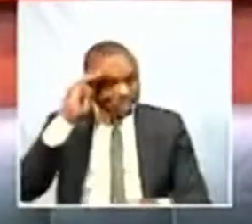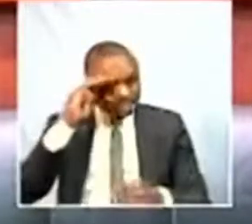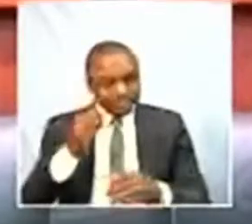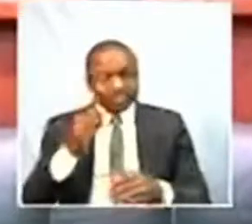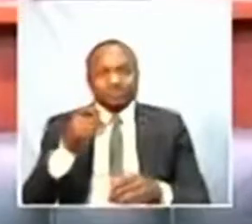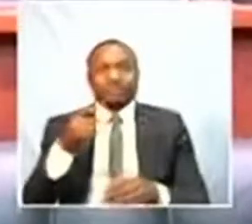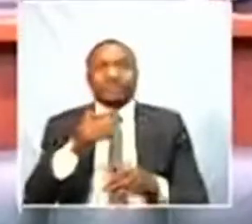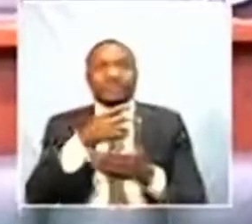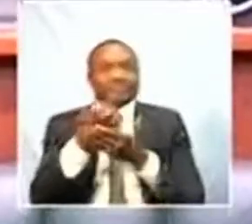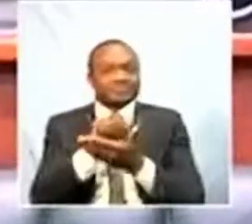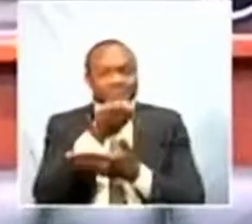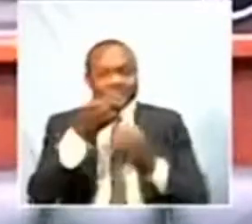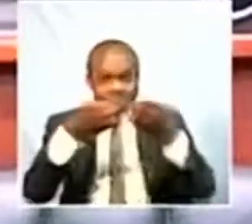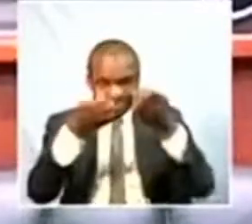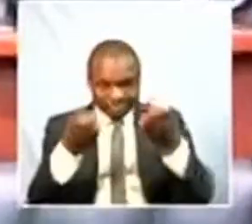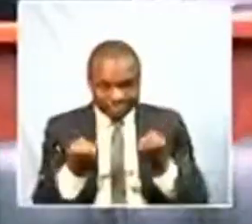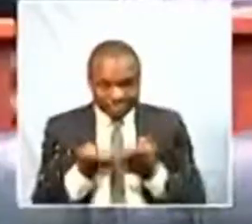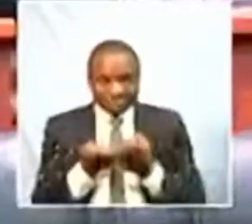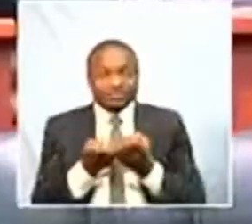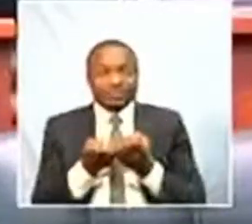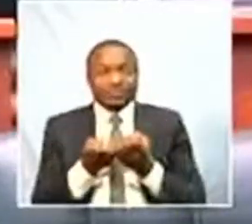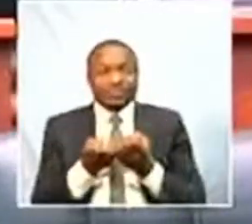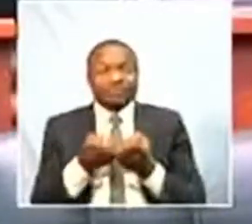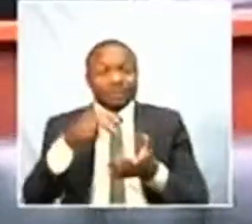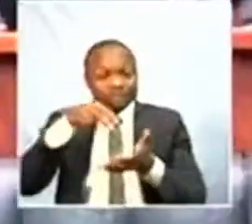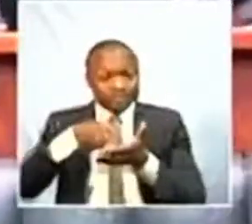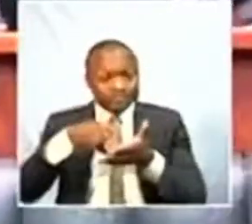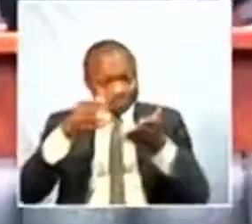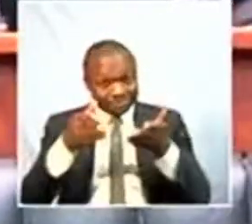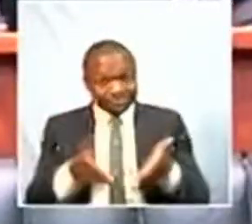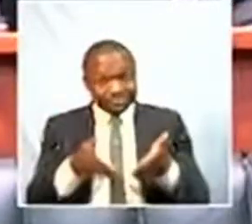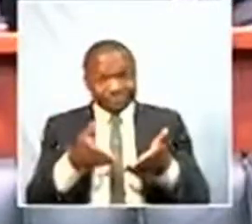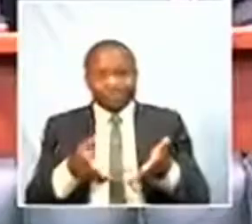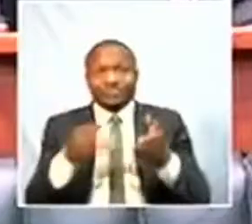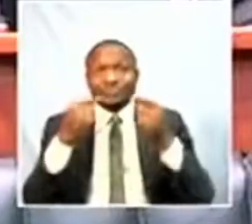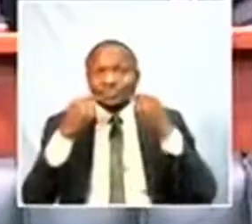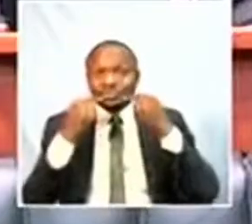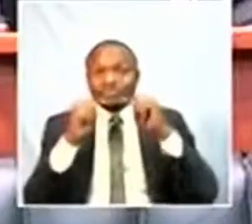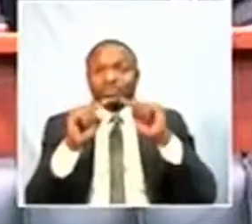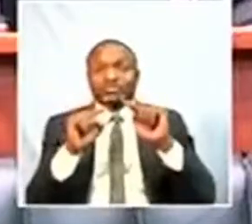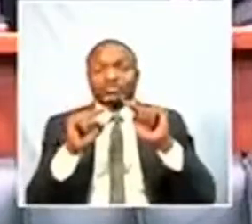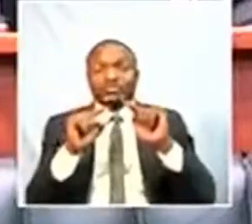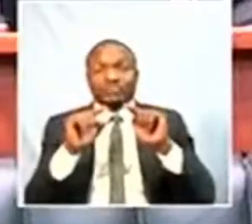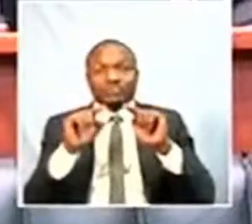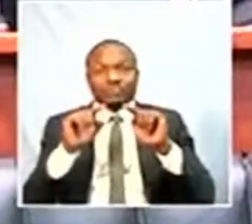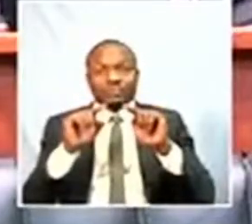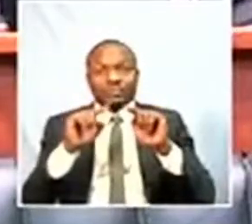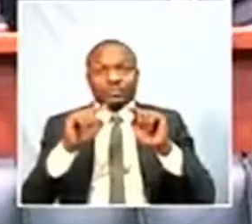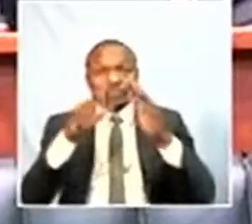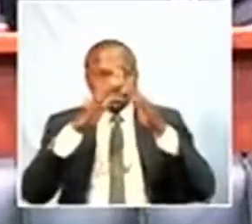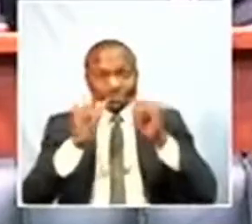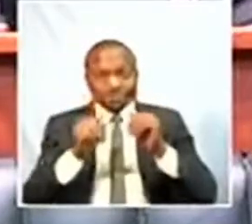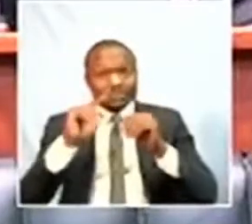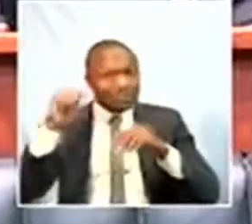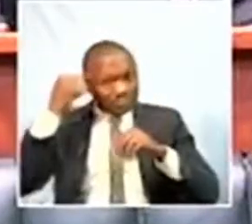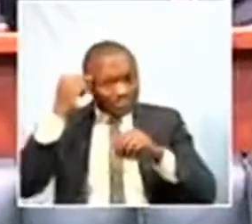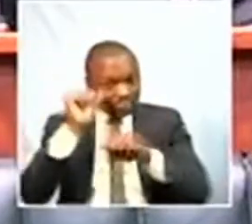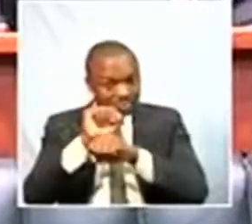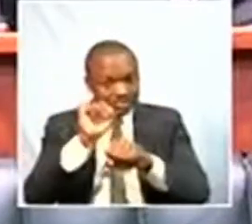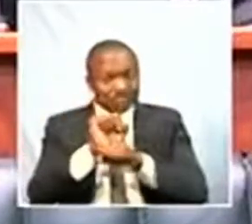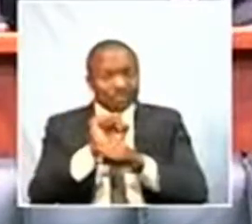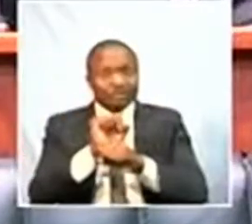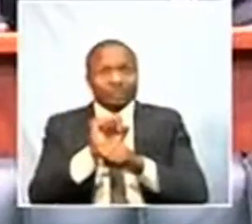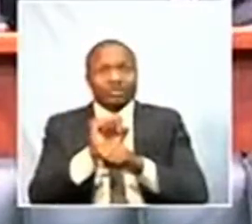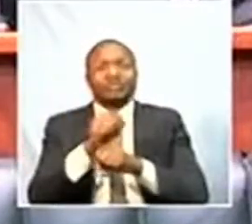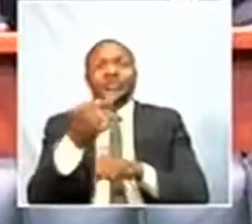Environment. Madam Speaker, it is with great honor that I stand here to announce to the House that the government is indeed working towards a green,